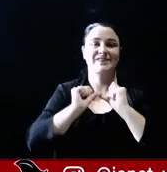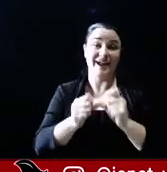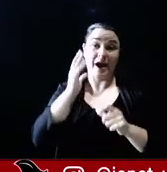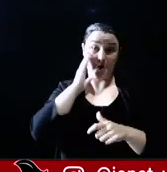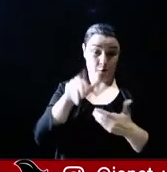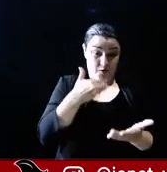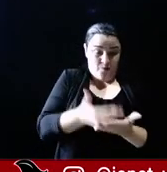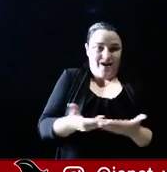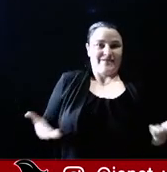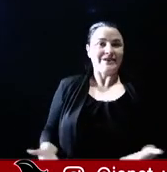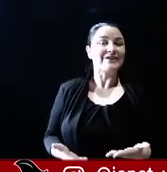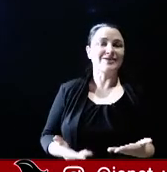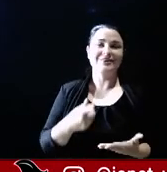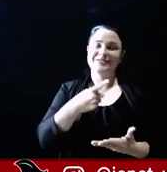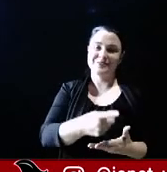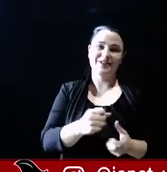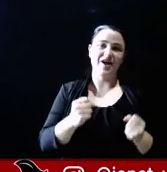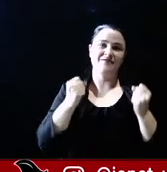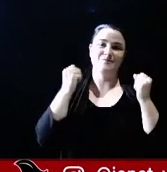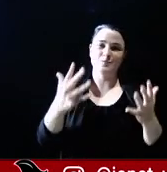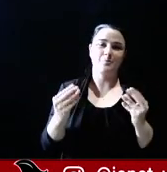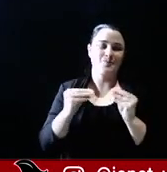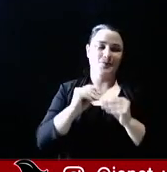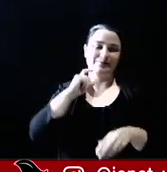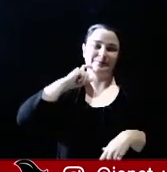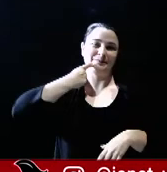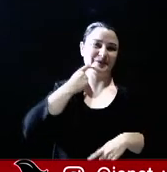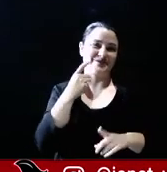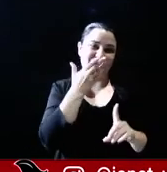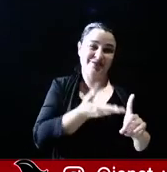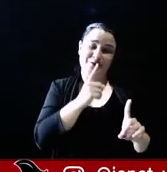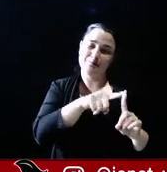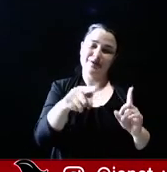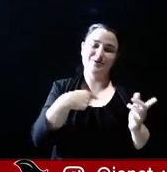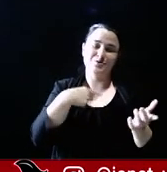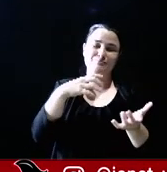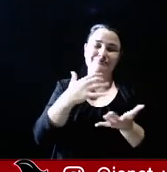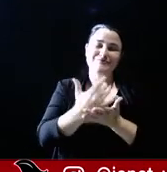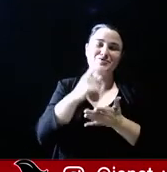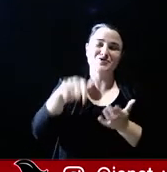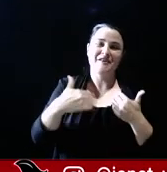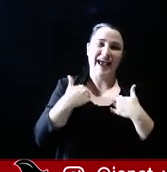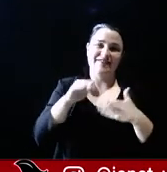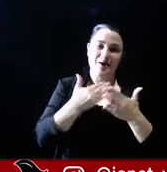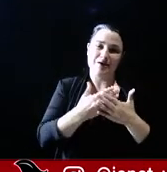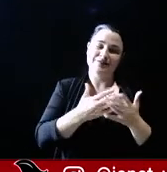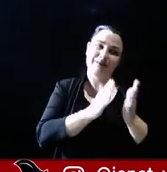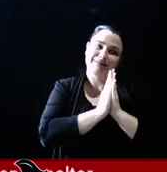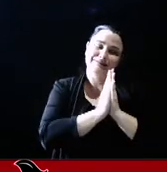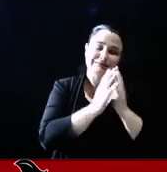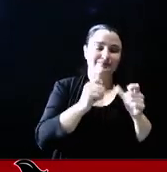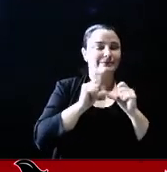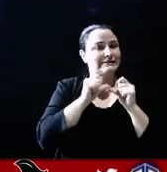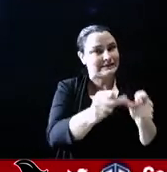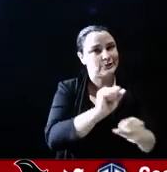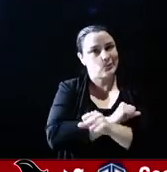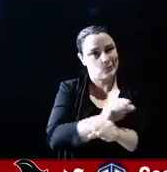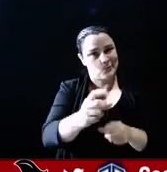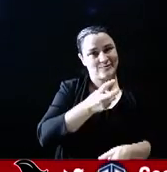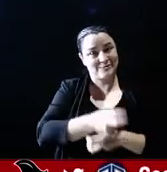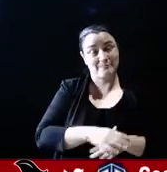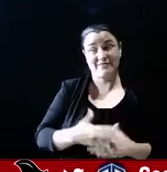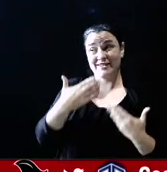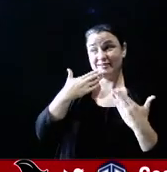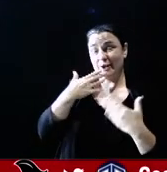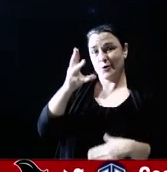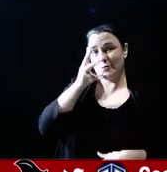my grade level, there will be so much more to be jealous of, but you deserve it all, and I implore you to continue working hard. Thank